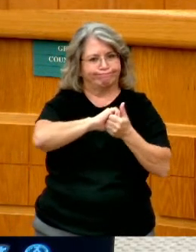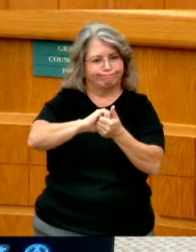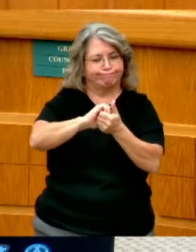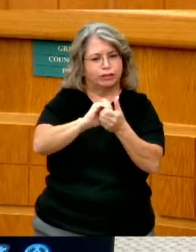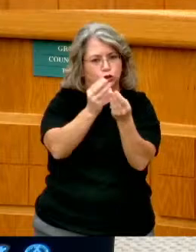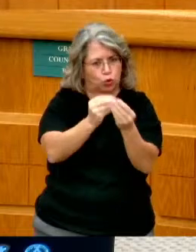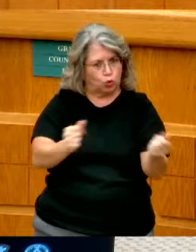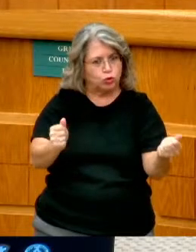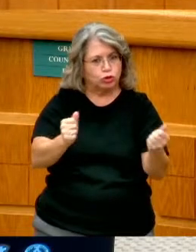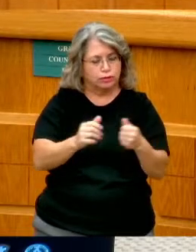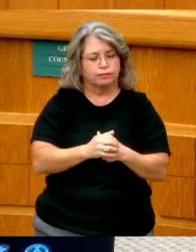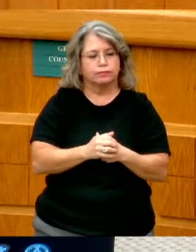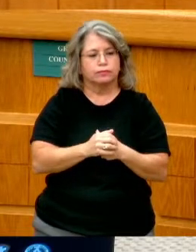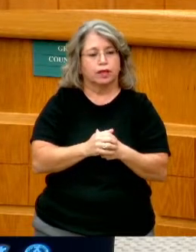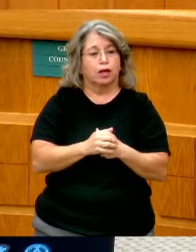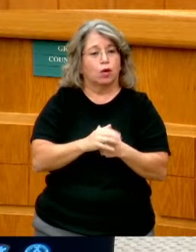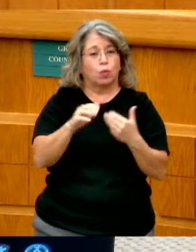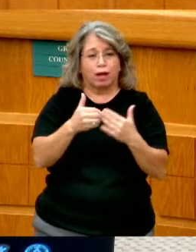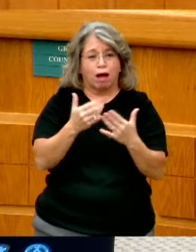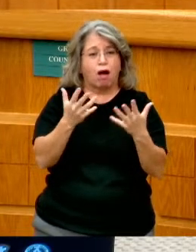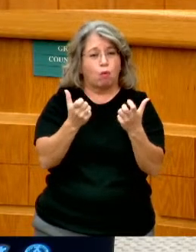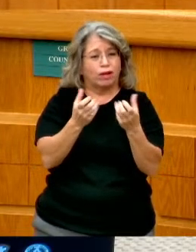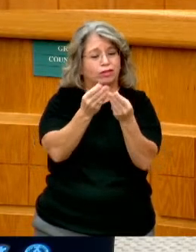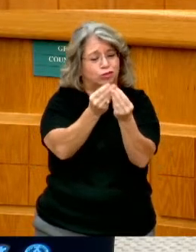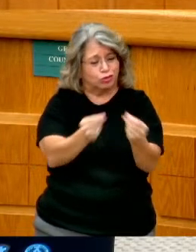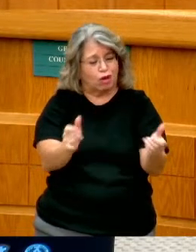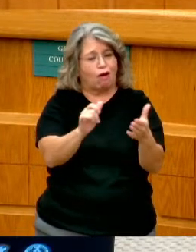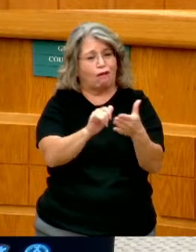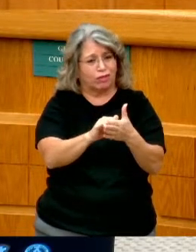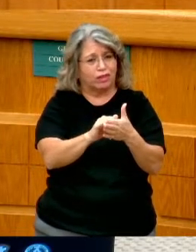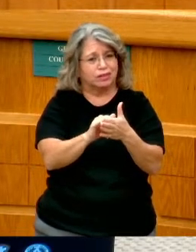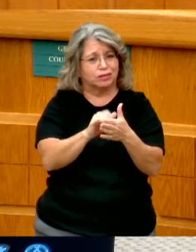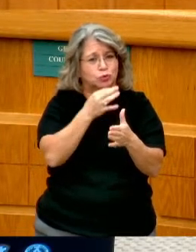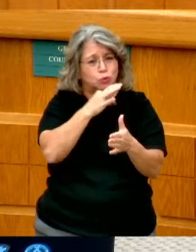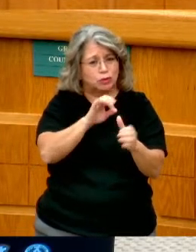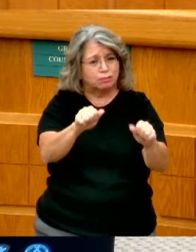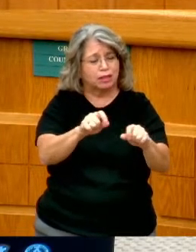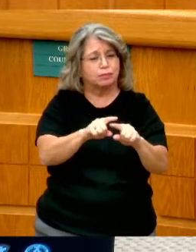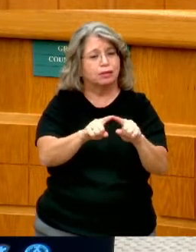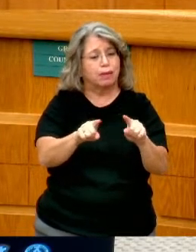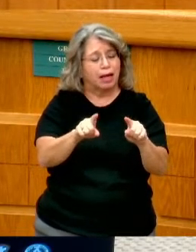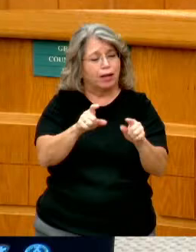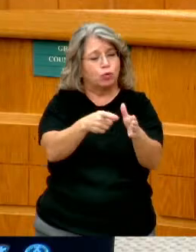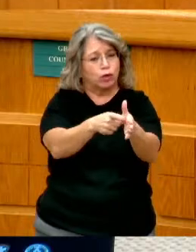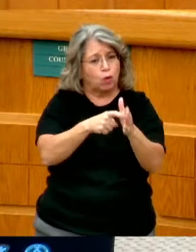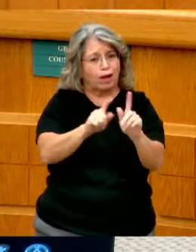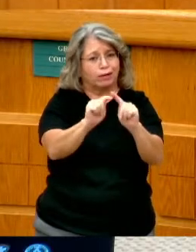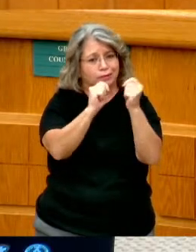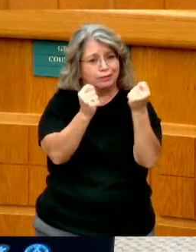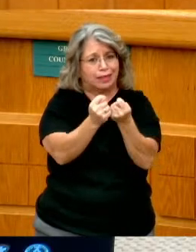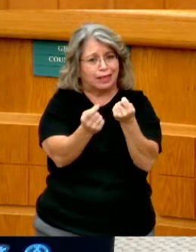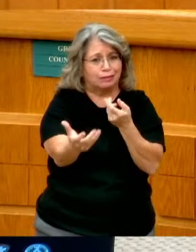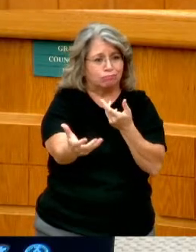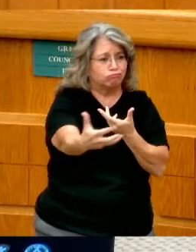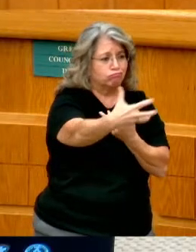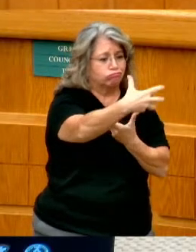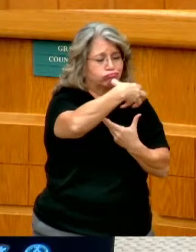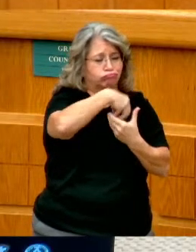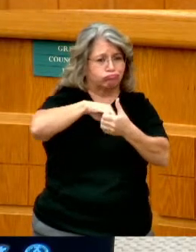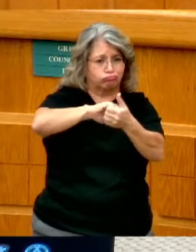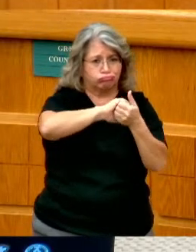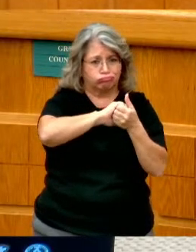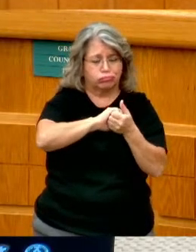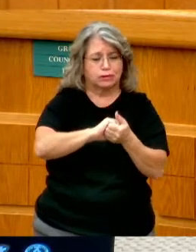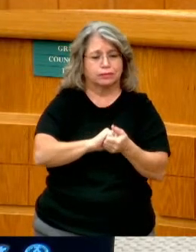possible, and we can as a team. Solidarity during pandemics are key to success. Wearing a